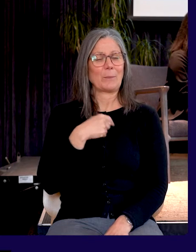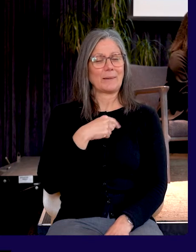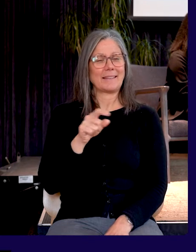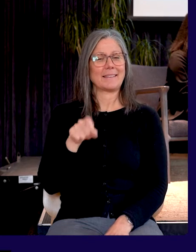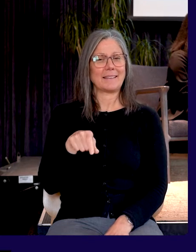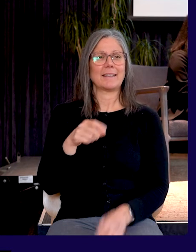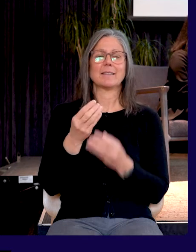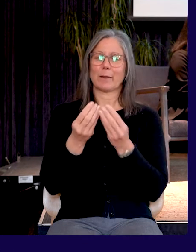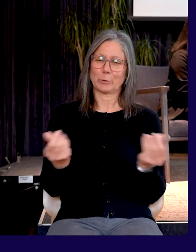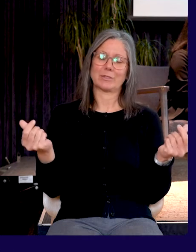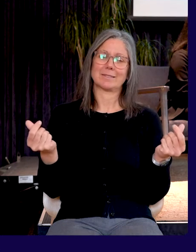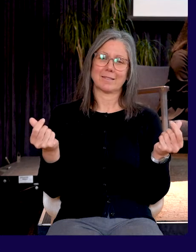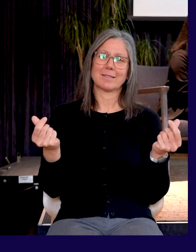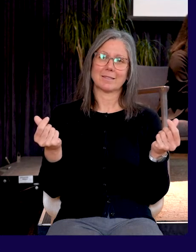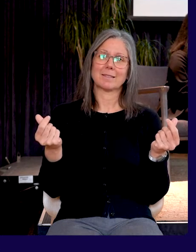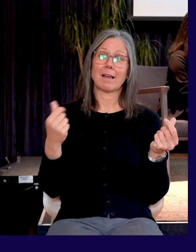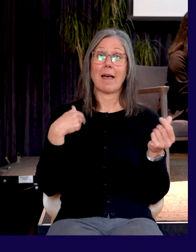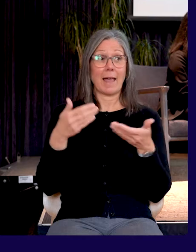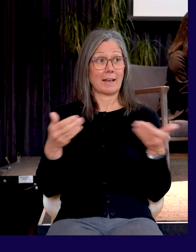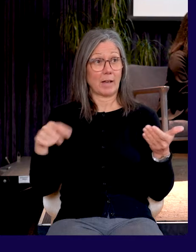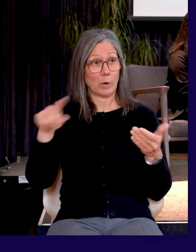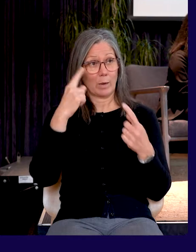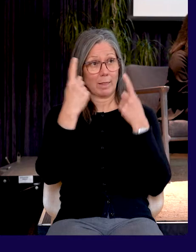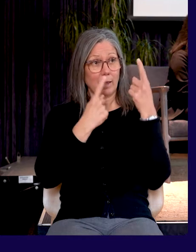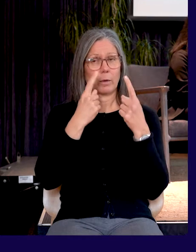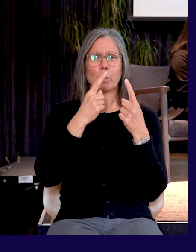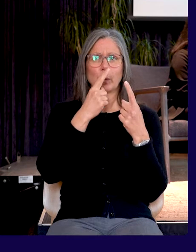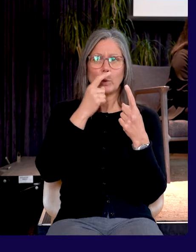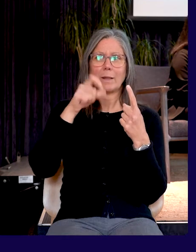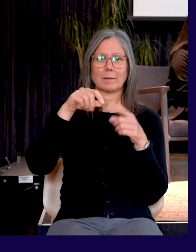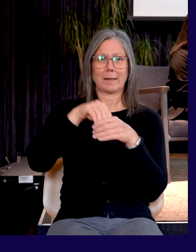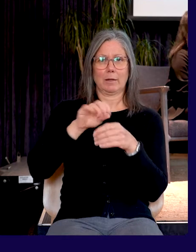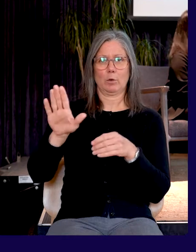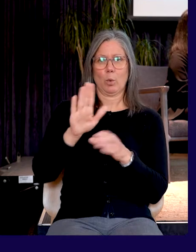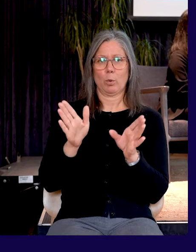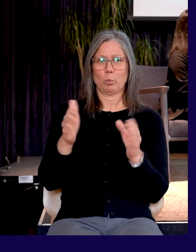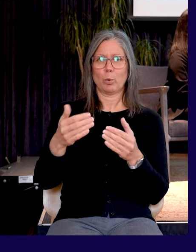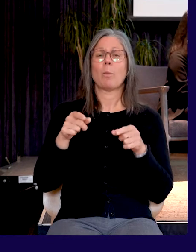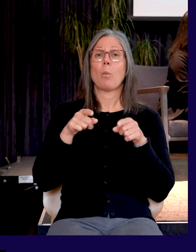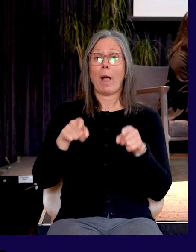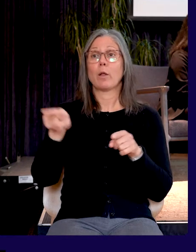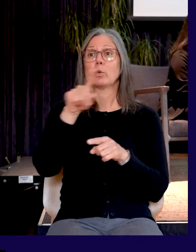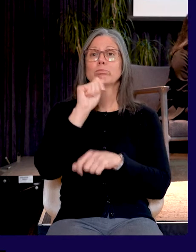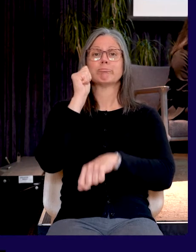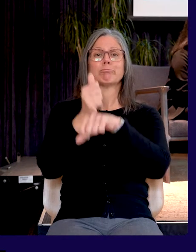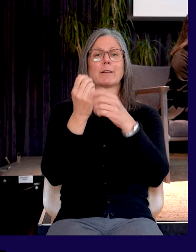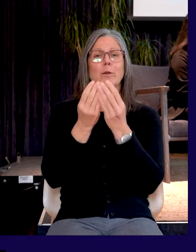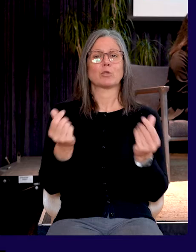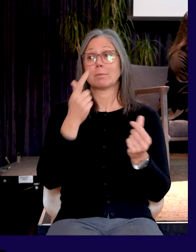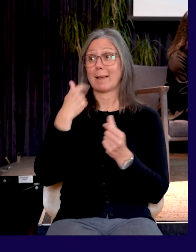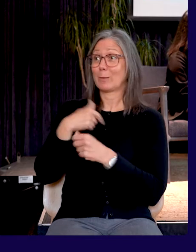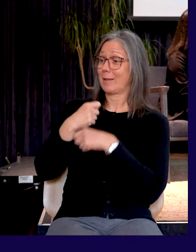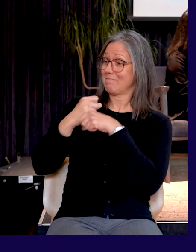need solutions. And I would just invite you to think about who needs to be in the room as we're creating those solutions, because we have created a lot